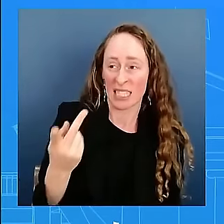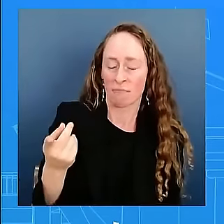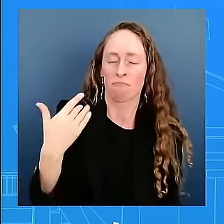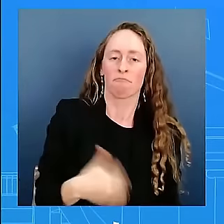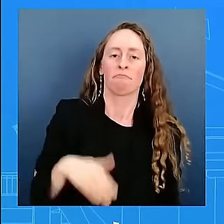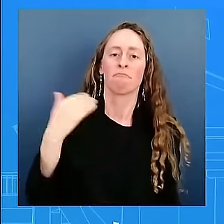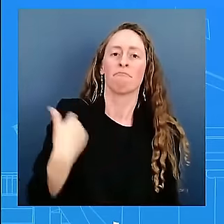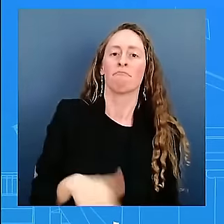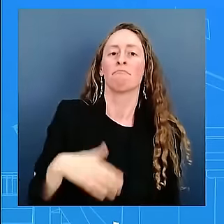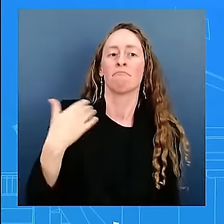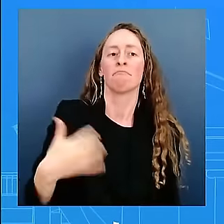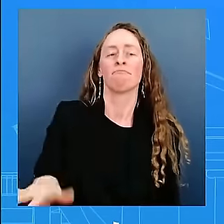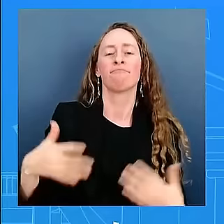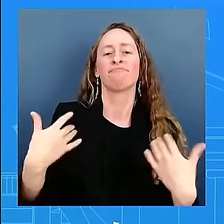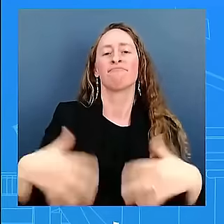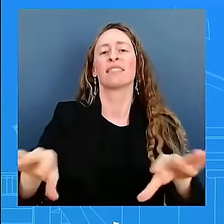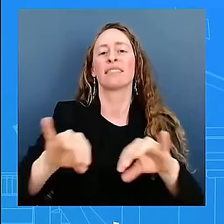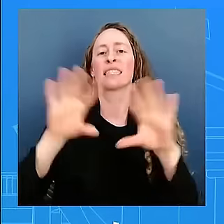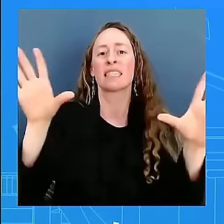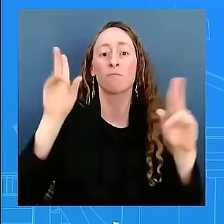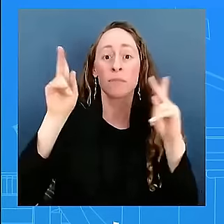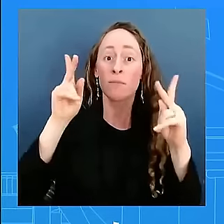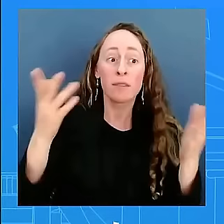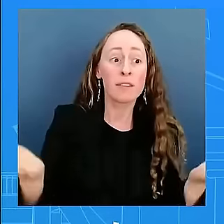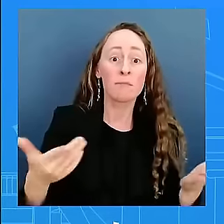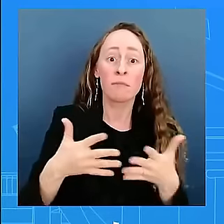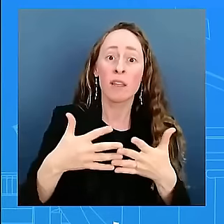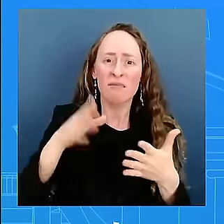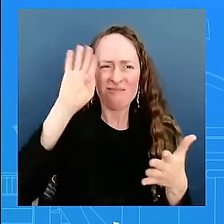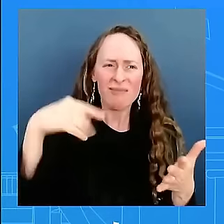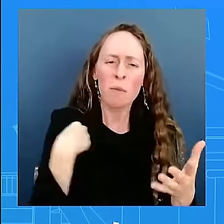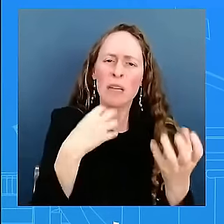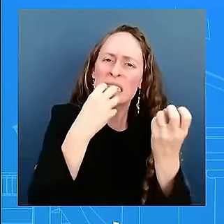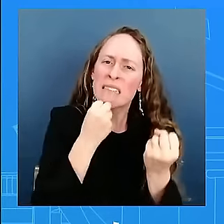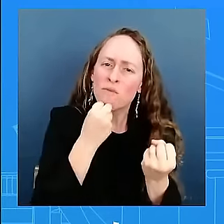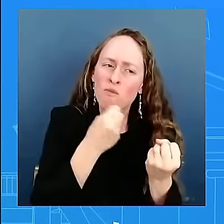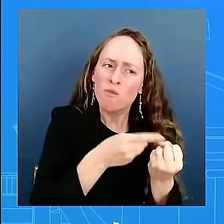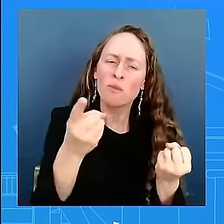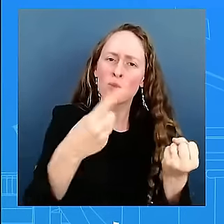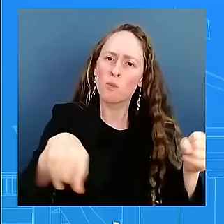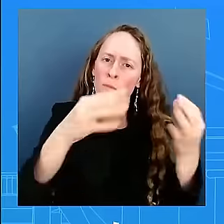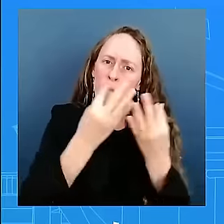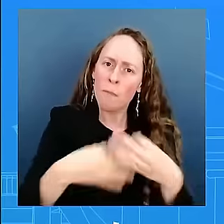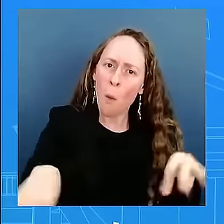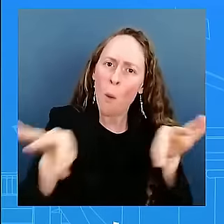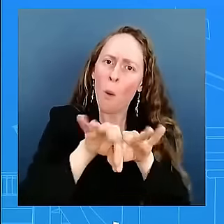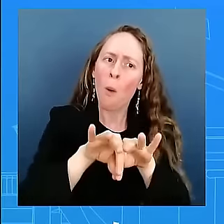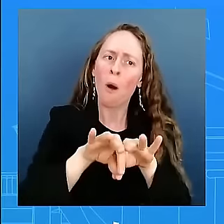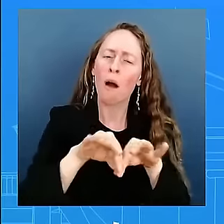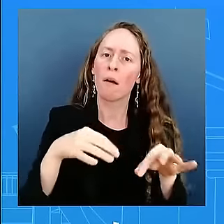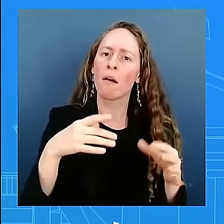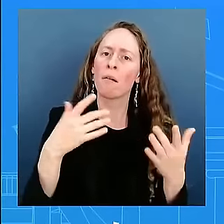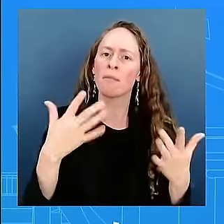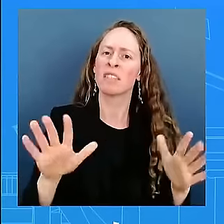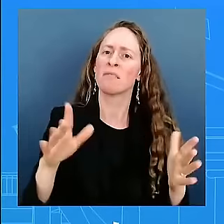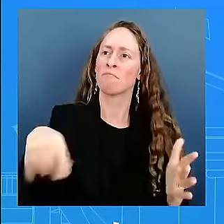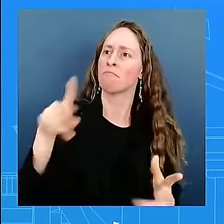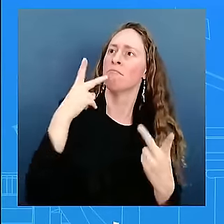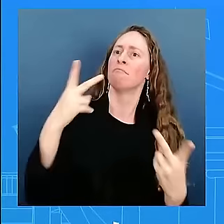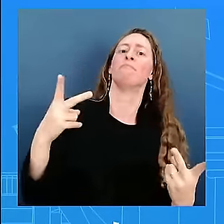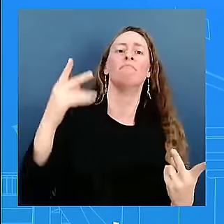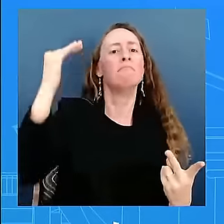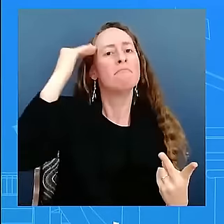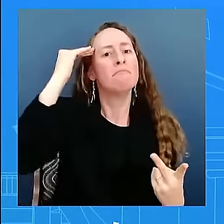people that we will put them first, always, as it relates to foreign policy, national security, and making sure that